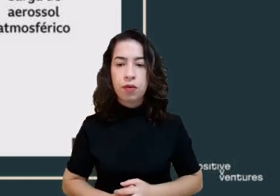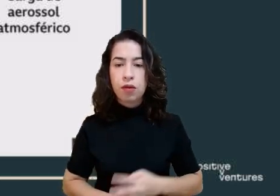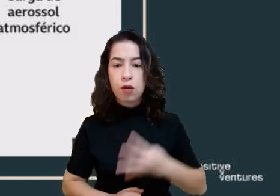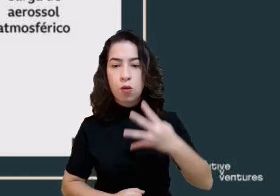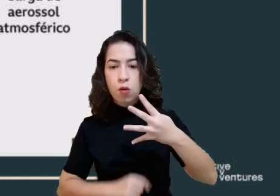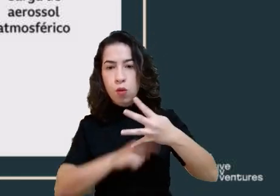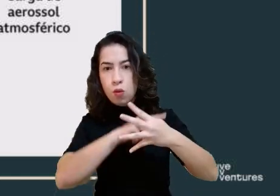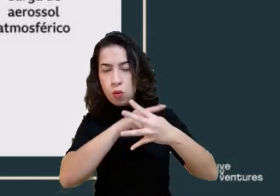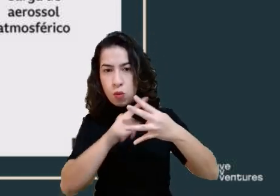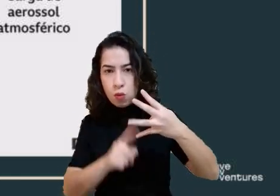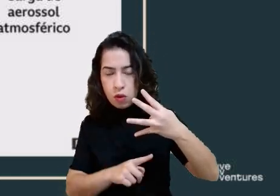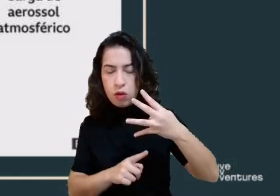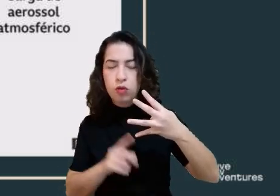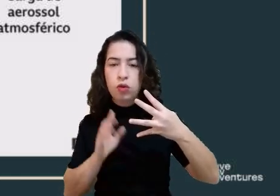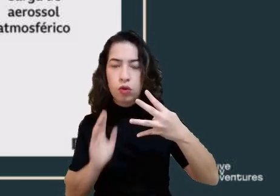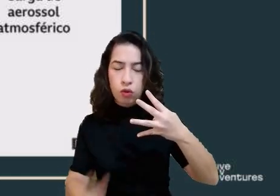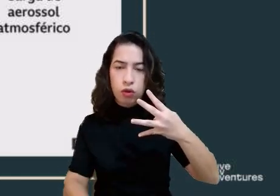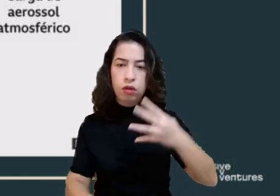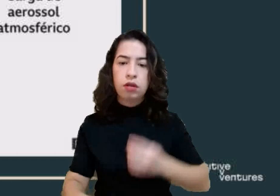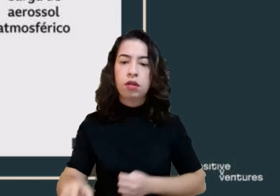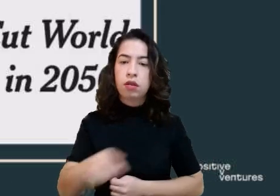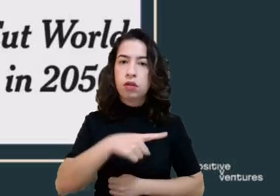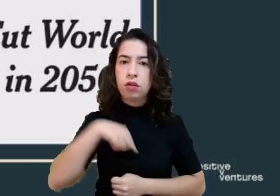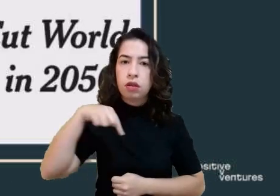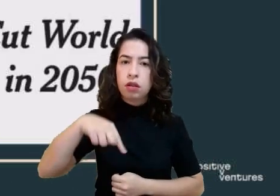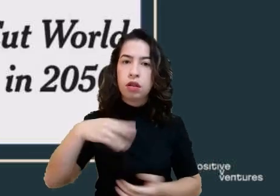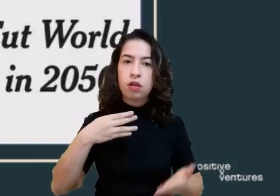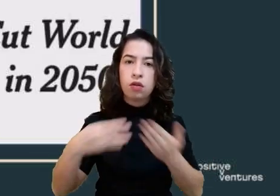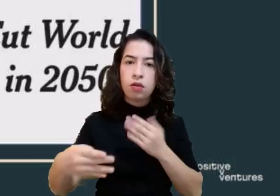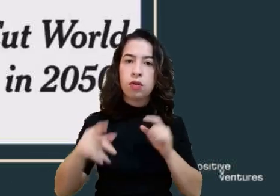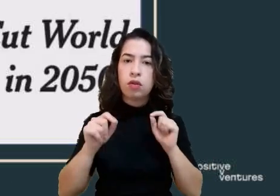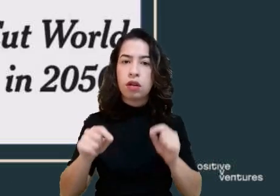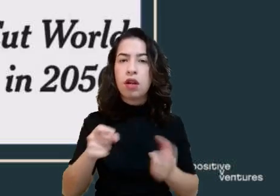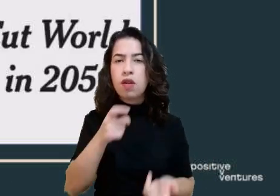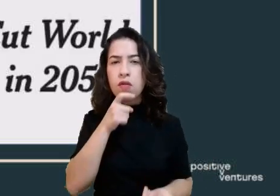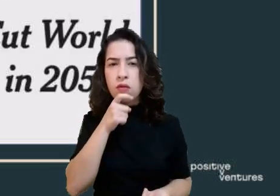were mapped. And what we are talking now is the climate change.